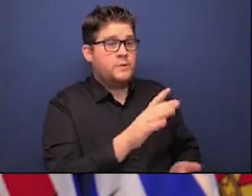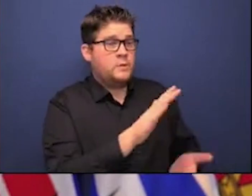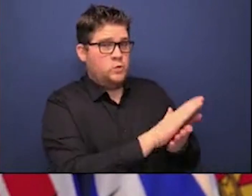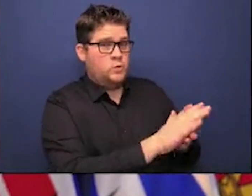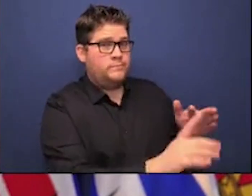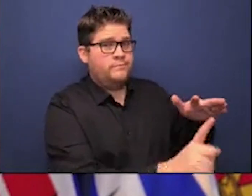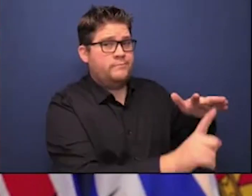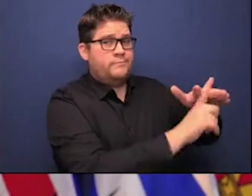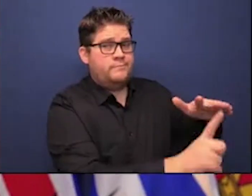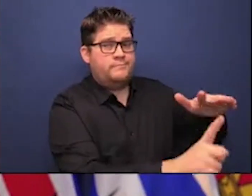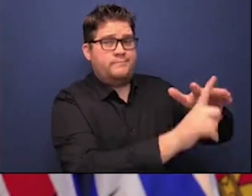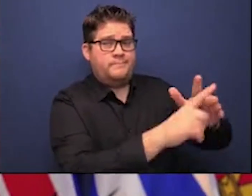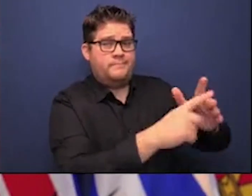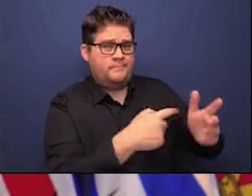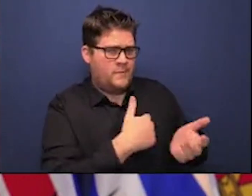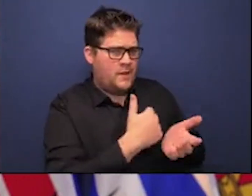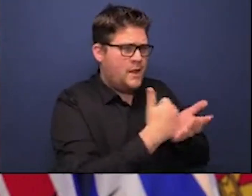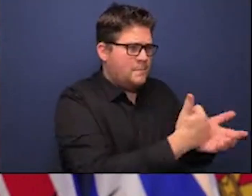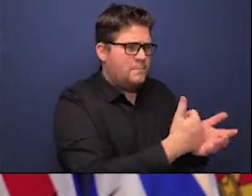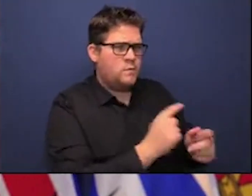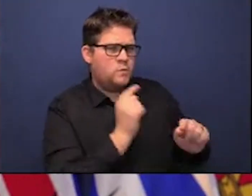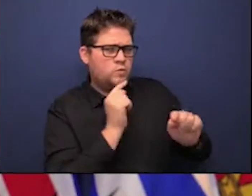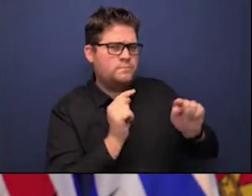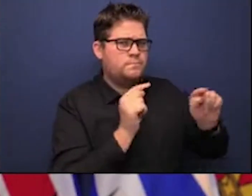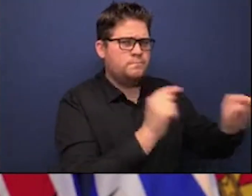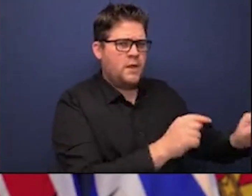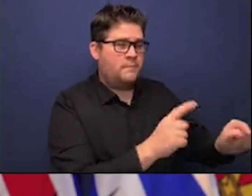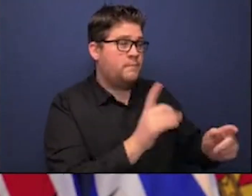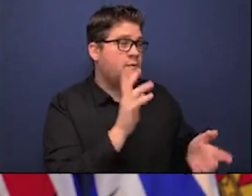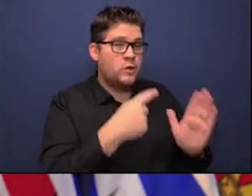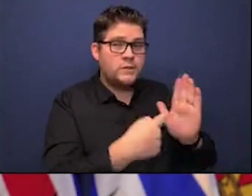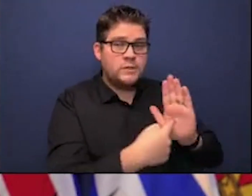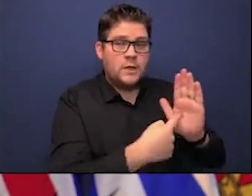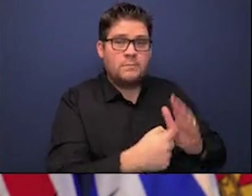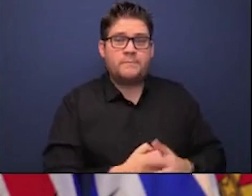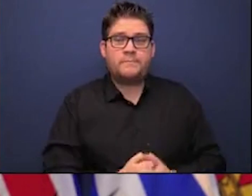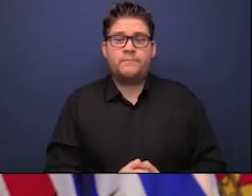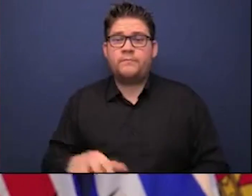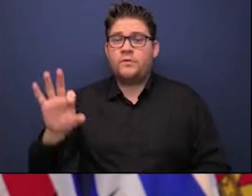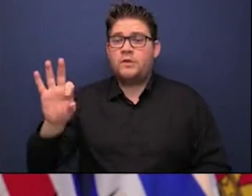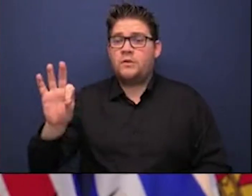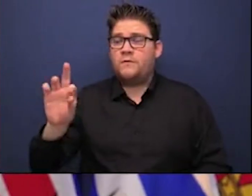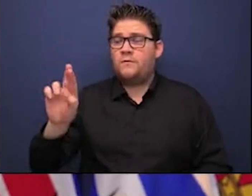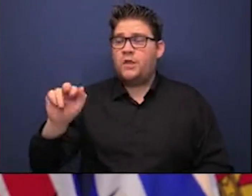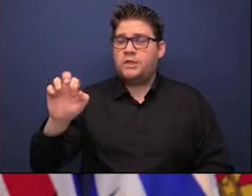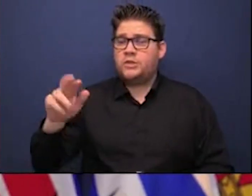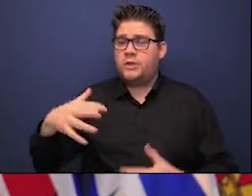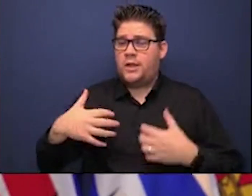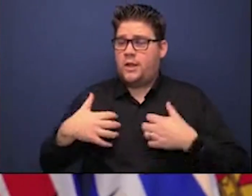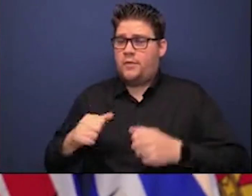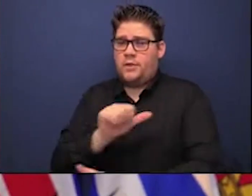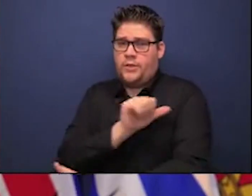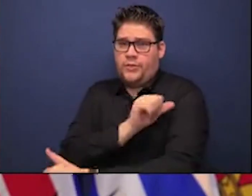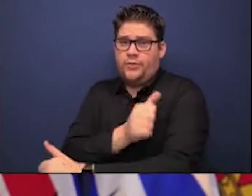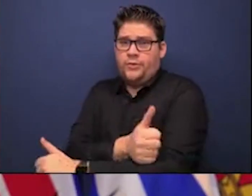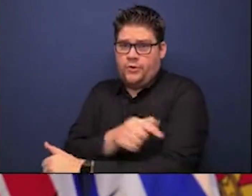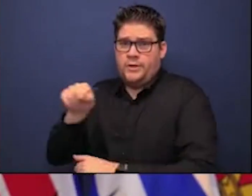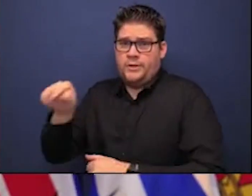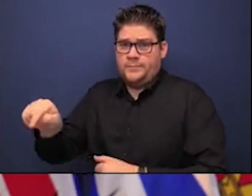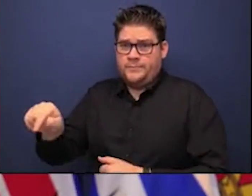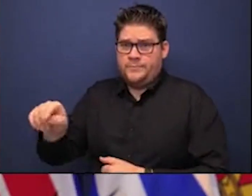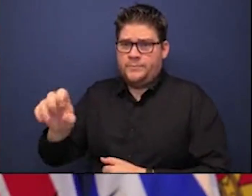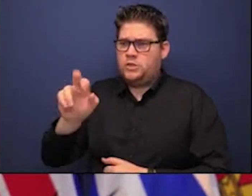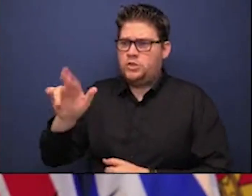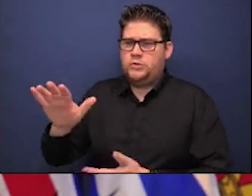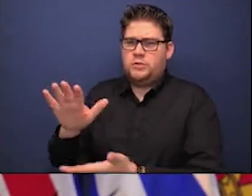Authority. The Surrey School District implemented a new exposure notification process to try to address some of the